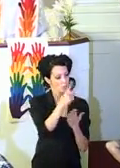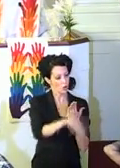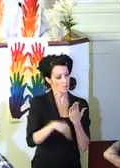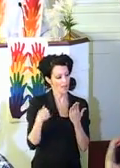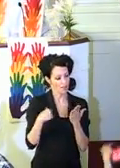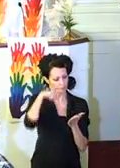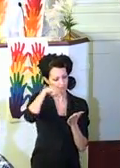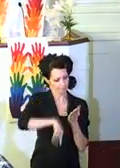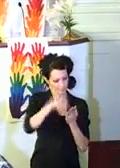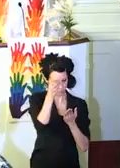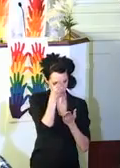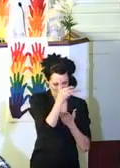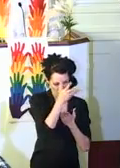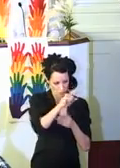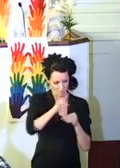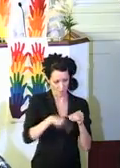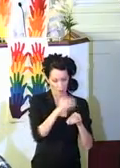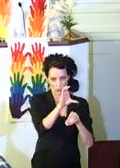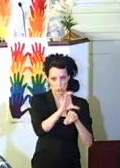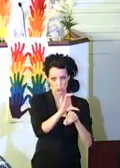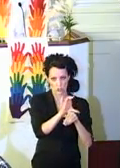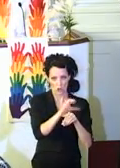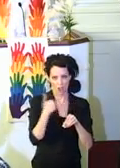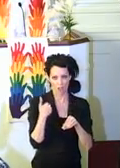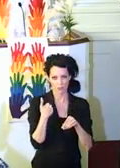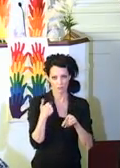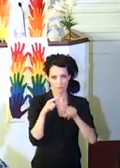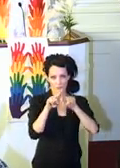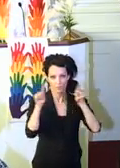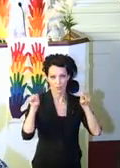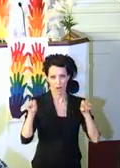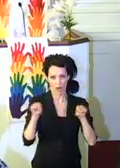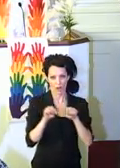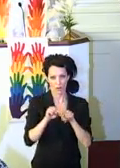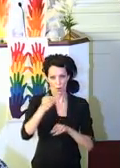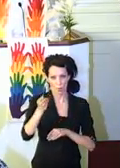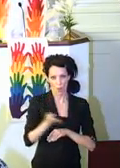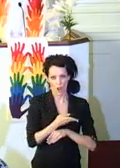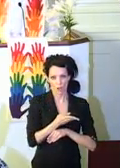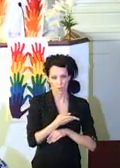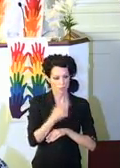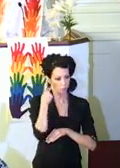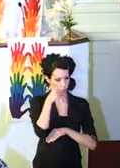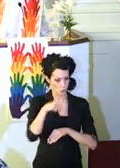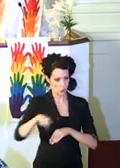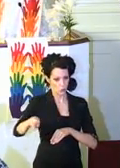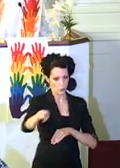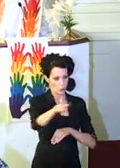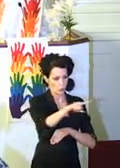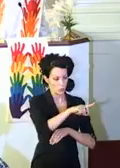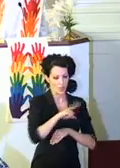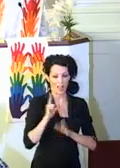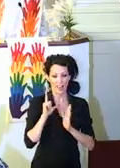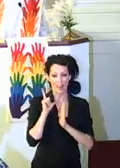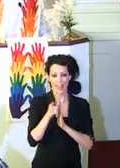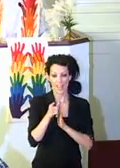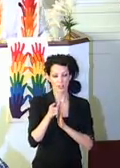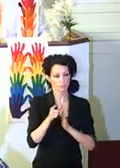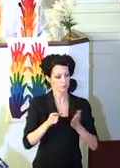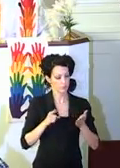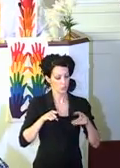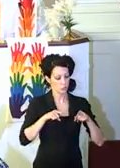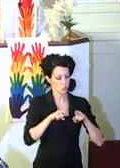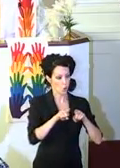you'll find more information about our church. You'll also find a welcome card that's designed specifically for you today. Later on in the service, we do